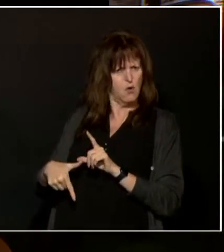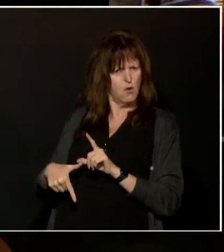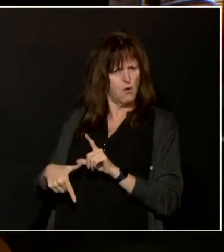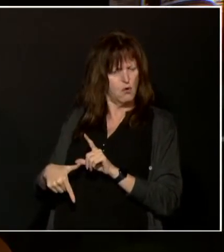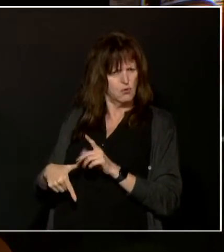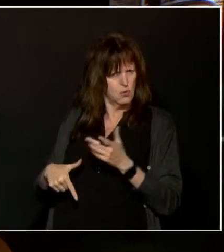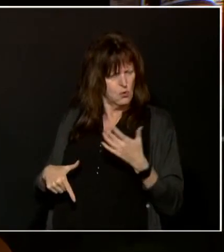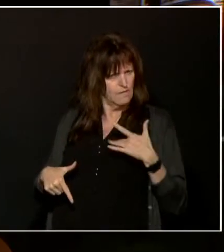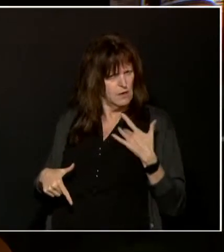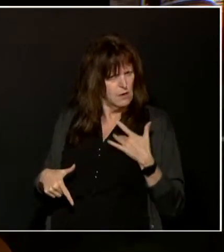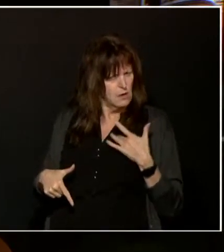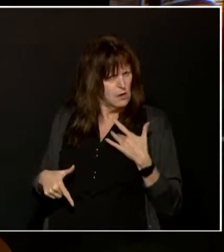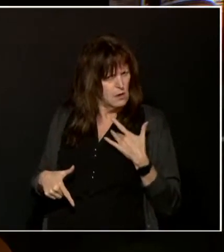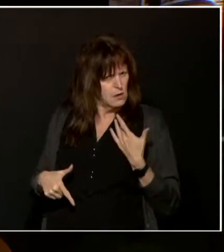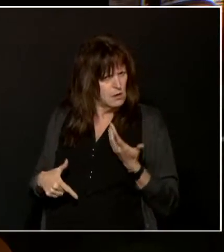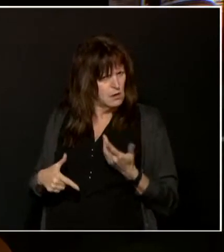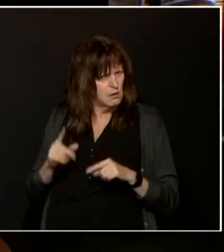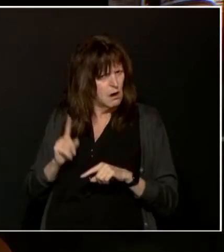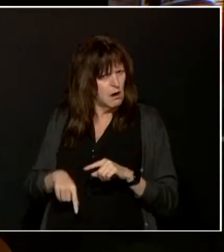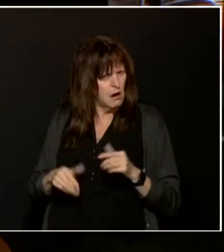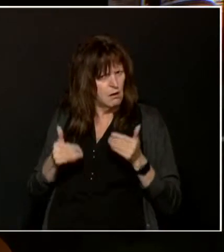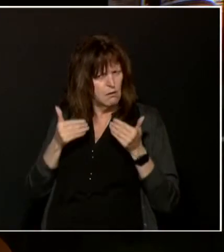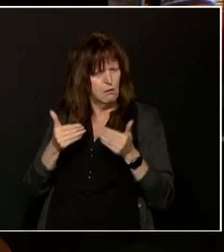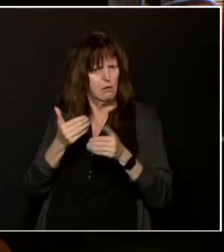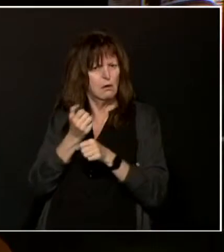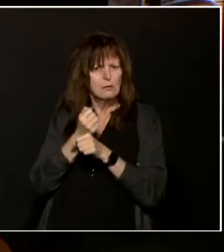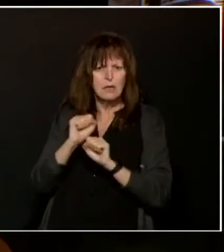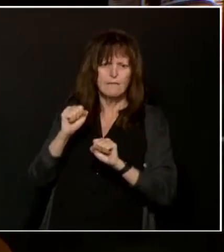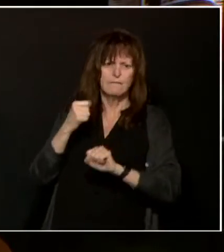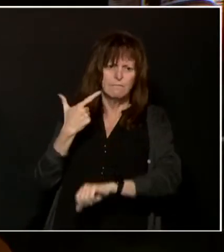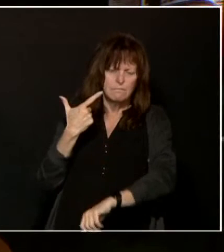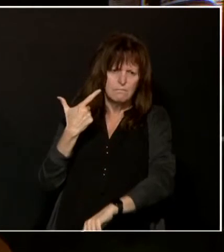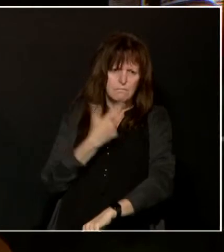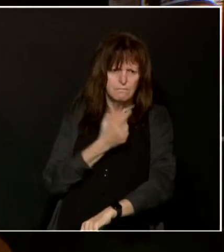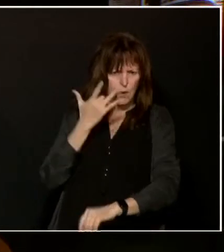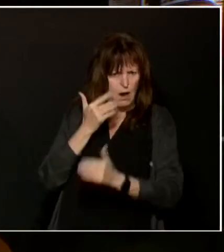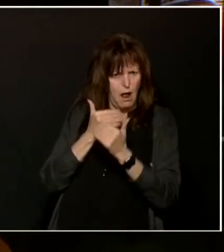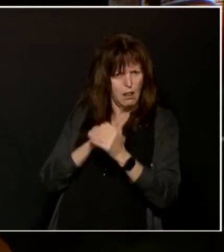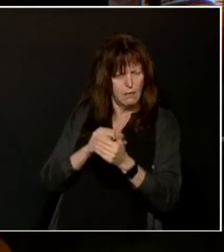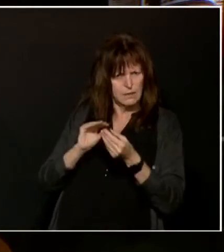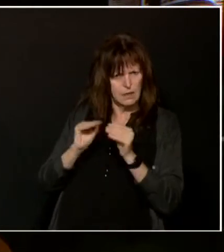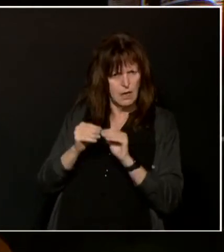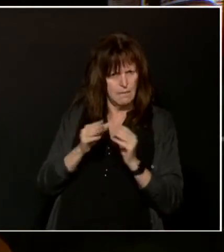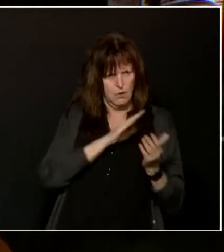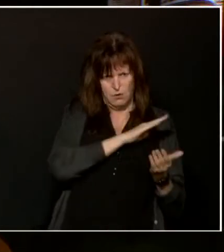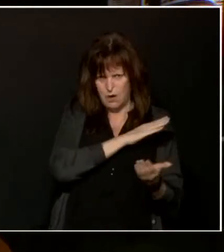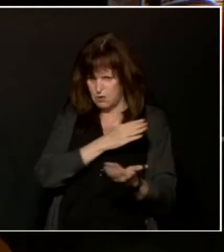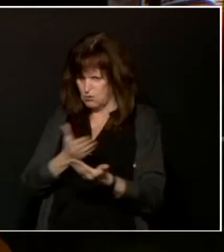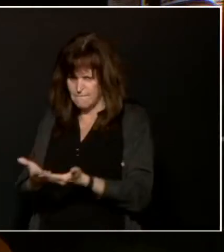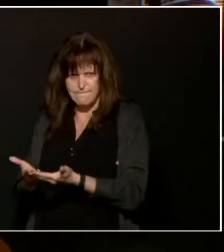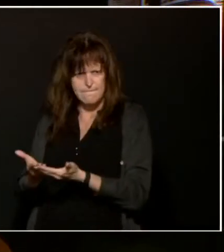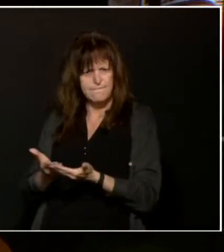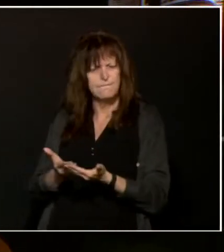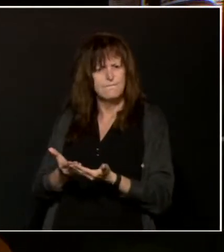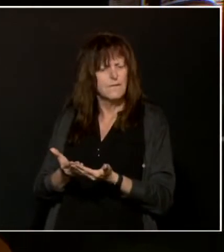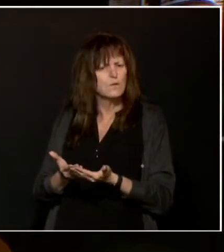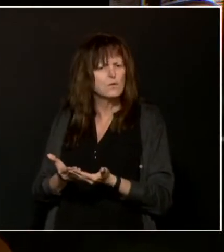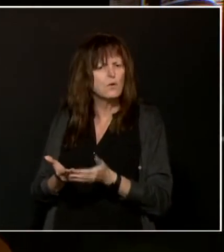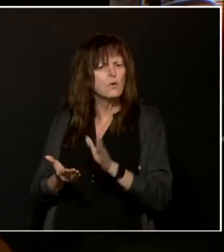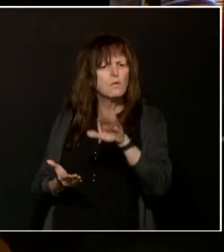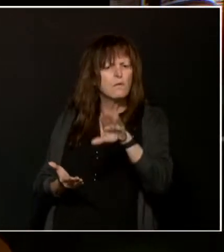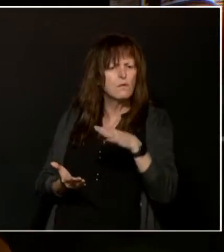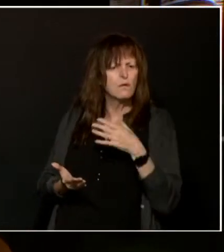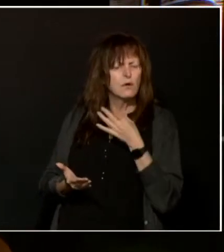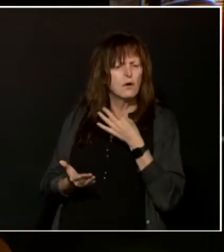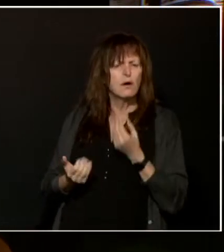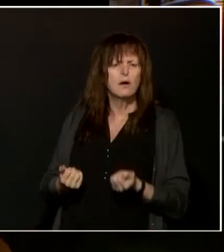administer those vaccines safely in the limited time they will have. Do you have any estimate of how many AstraZeneca doses are going